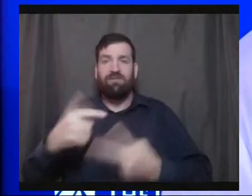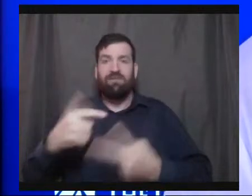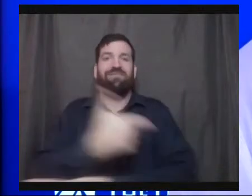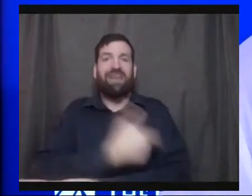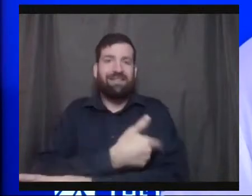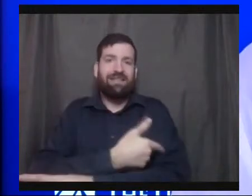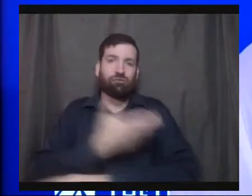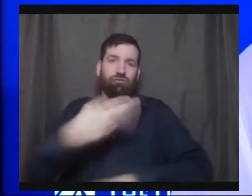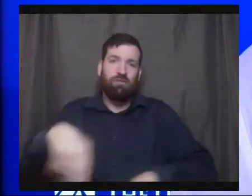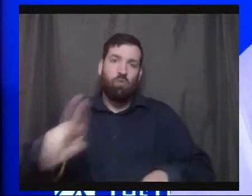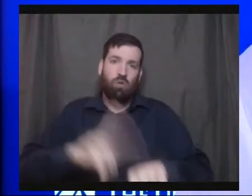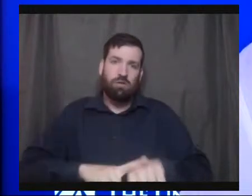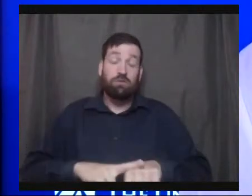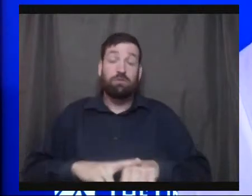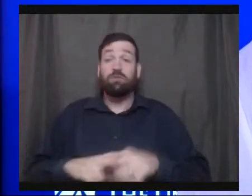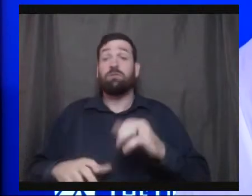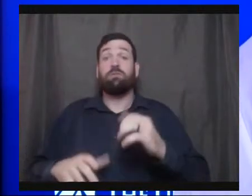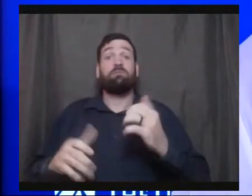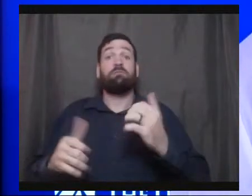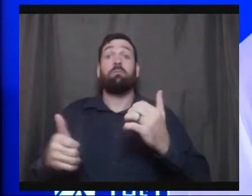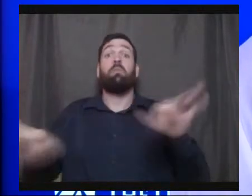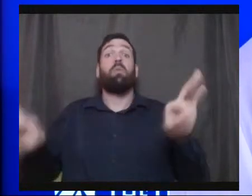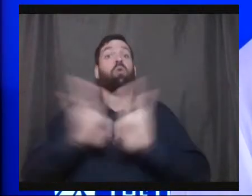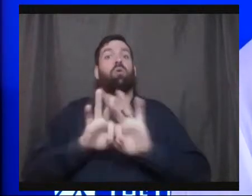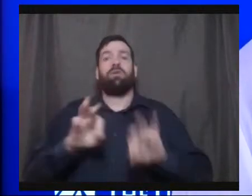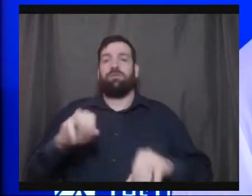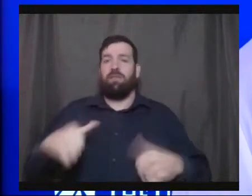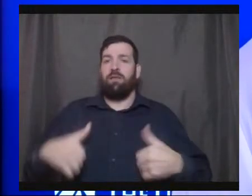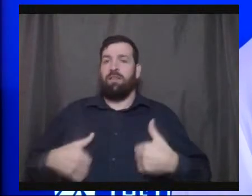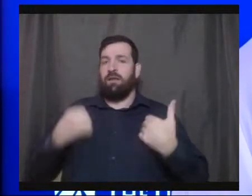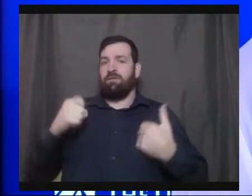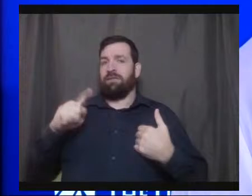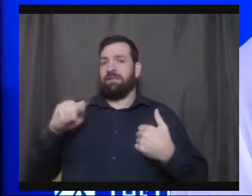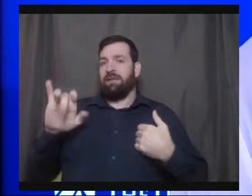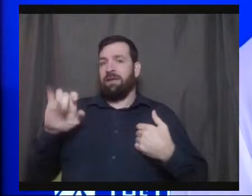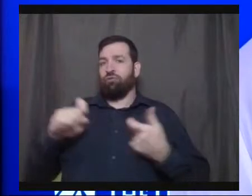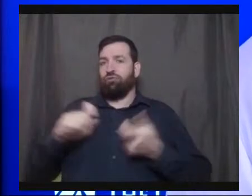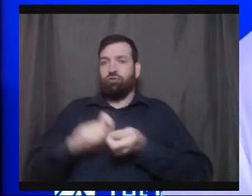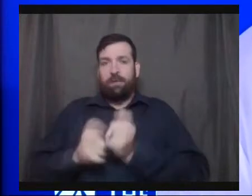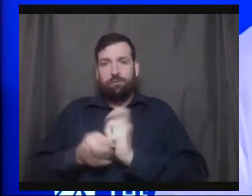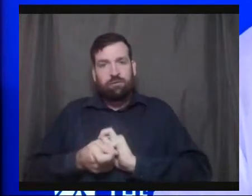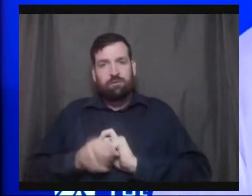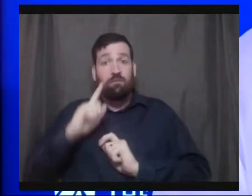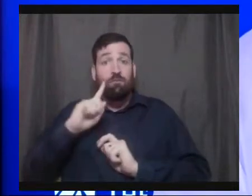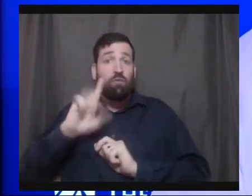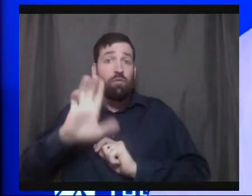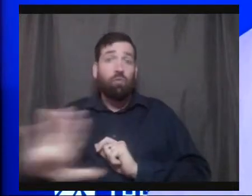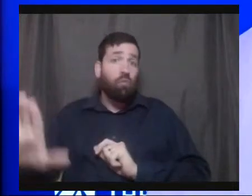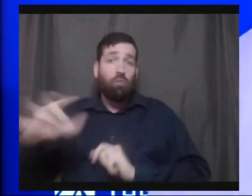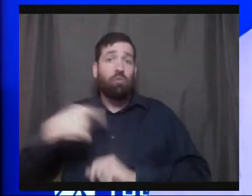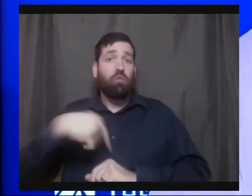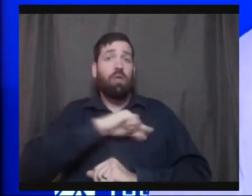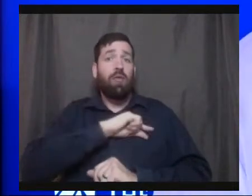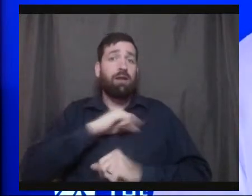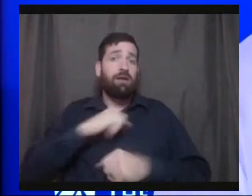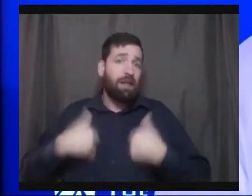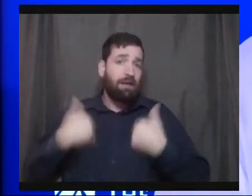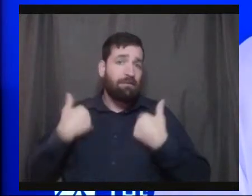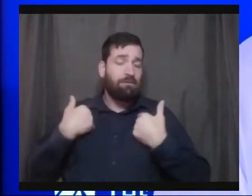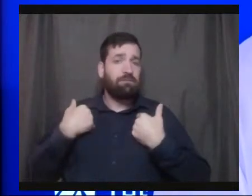importantly. Work on those lifestyle changes really to make your quality of life better, to have longer